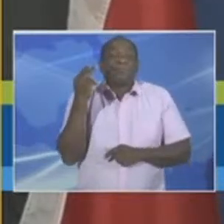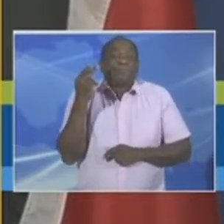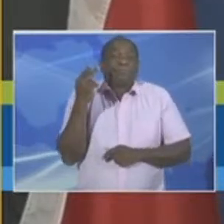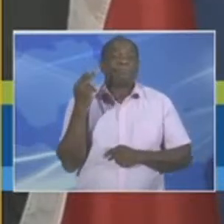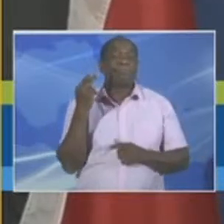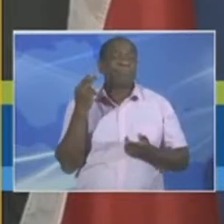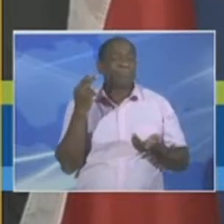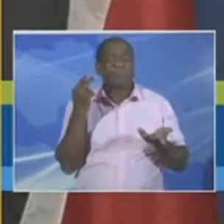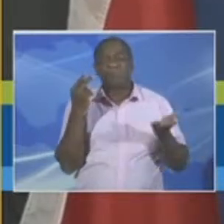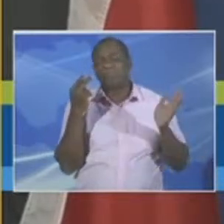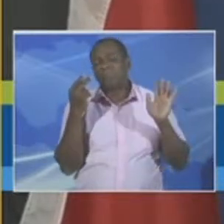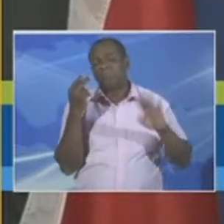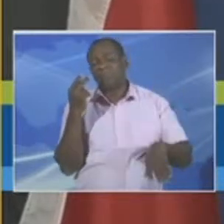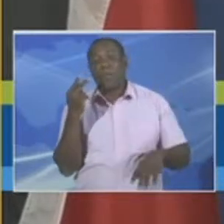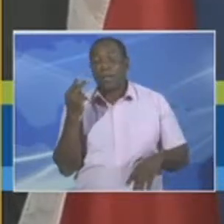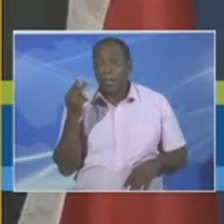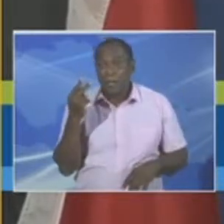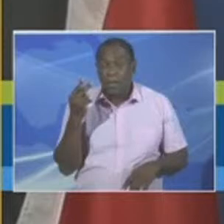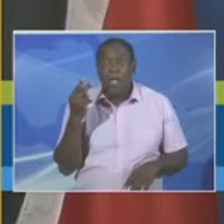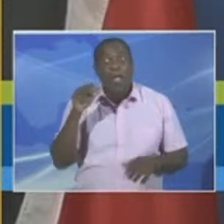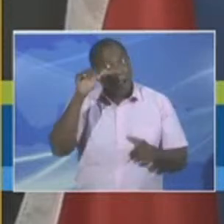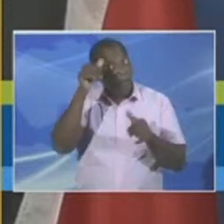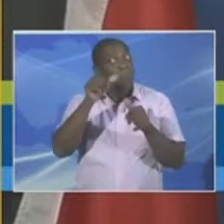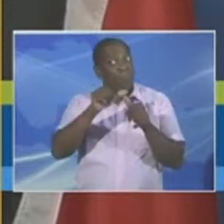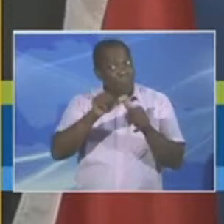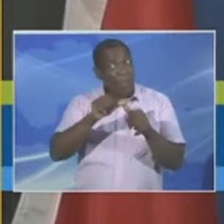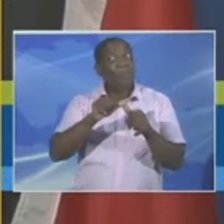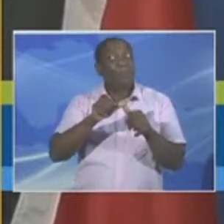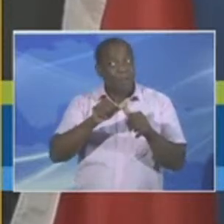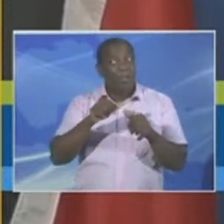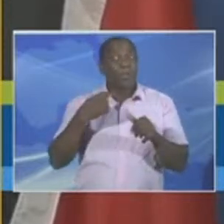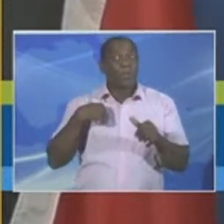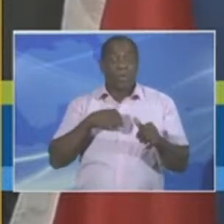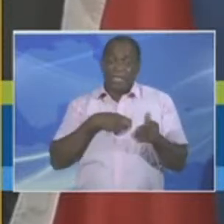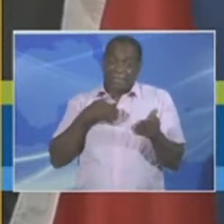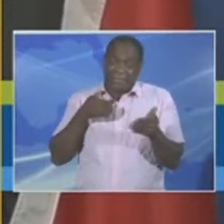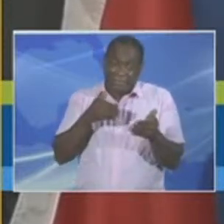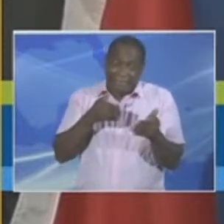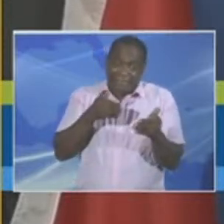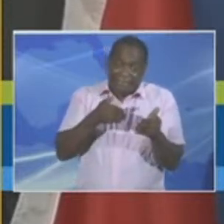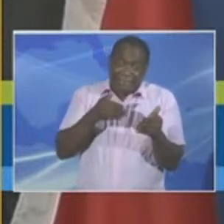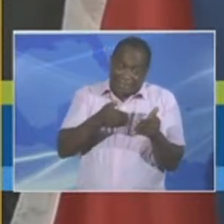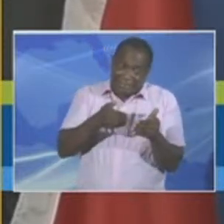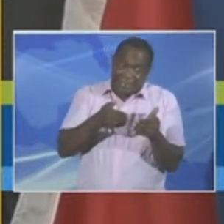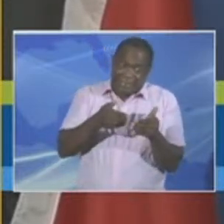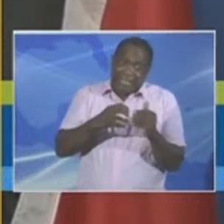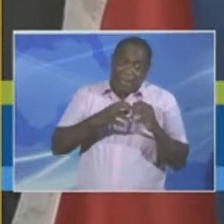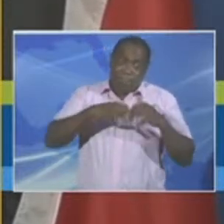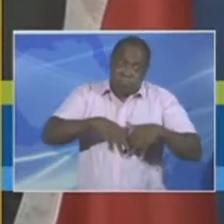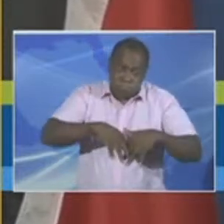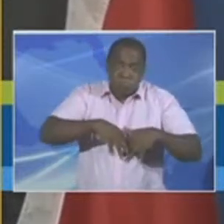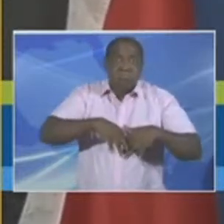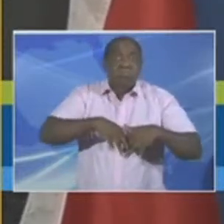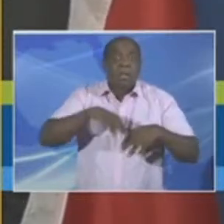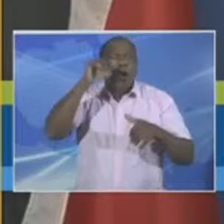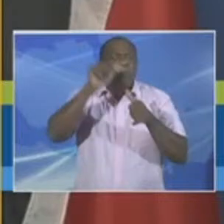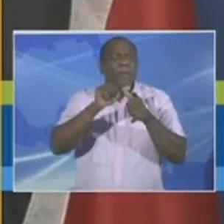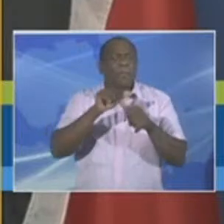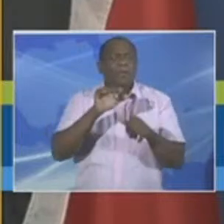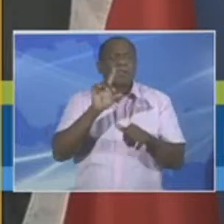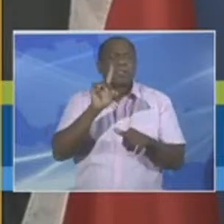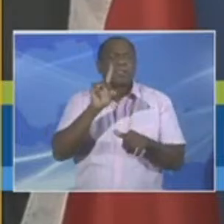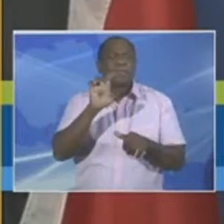one occasion. I remember December 23rd last year, when